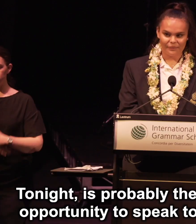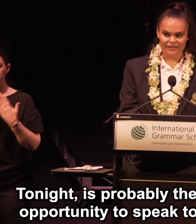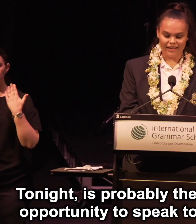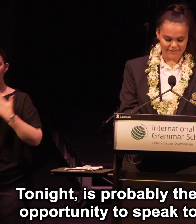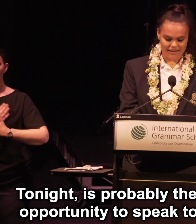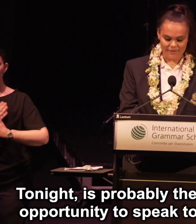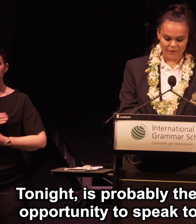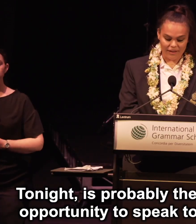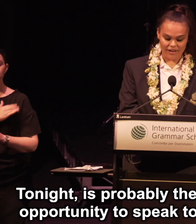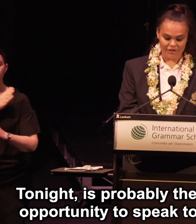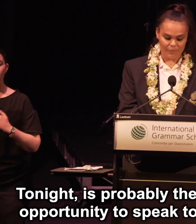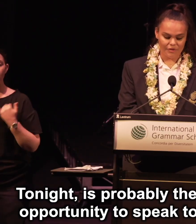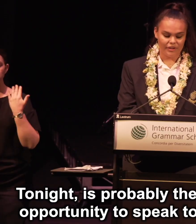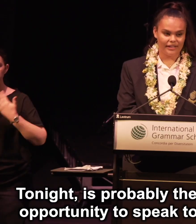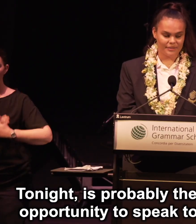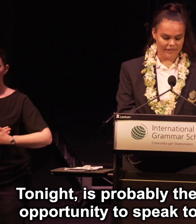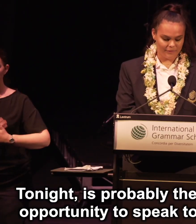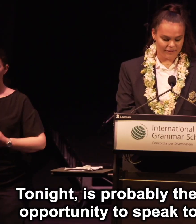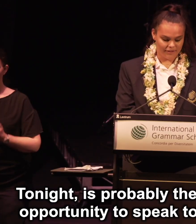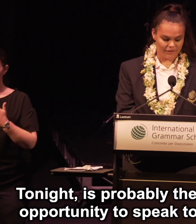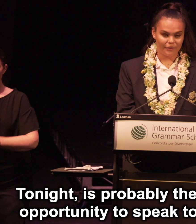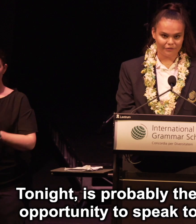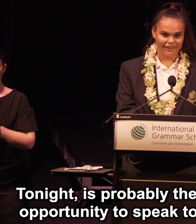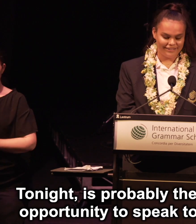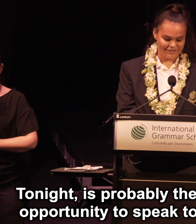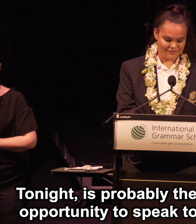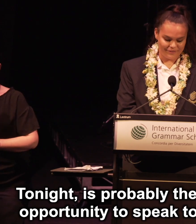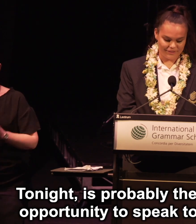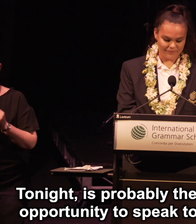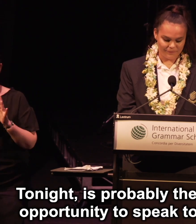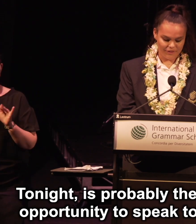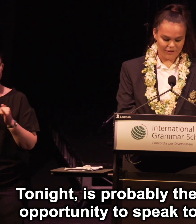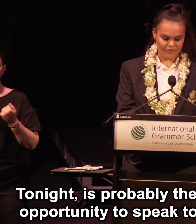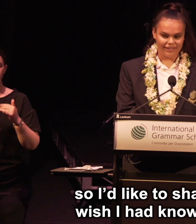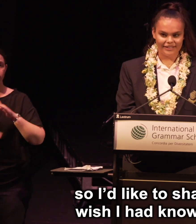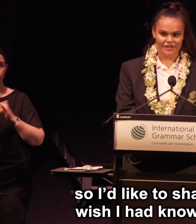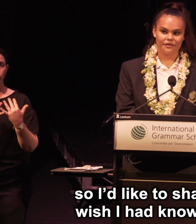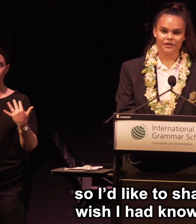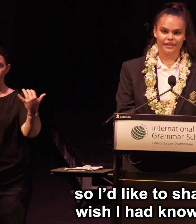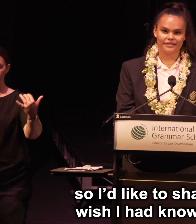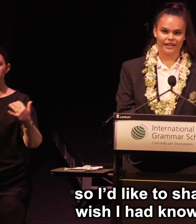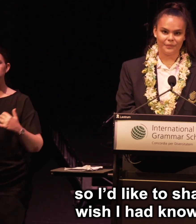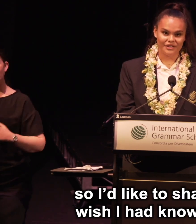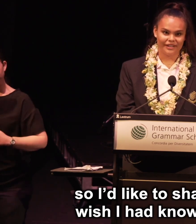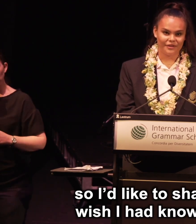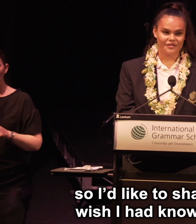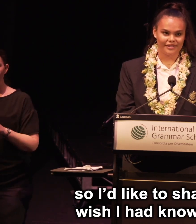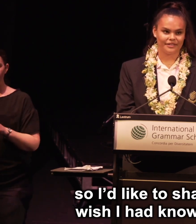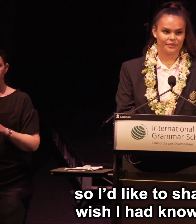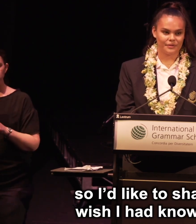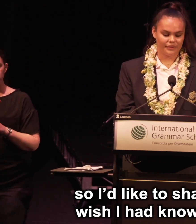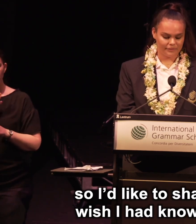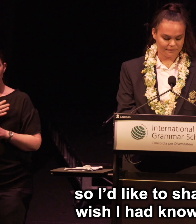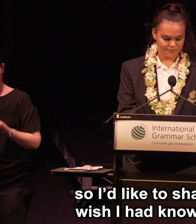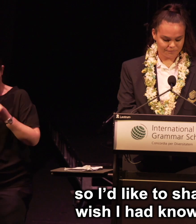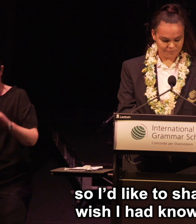Tonight is probably the last time I will ever have the opportunity to speak with the whole of my IGS family. So I'd like to share a few things that I wish I had known just